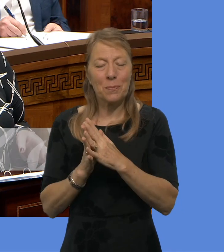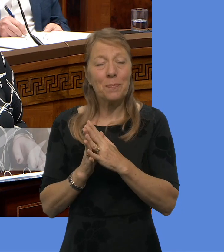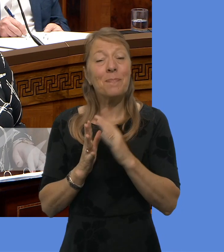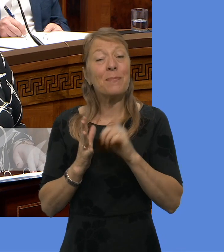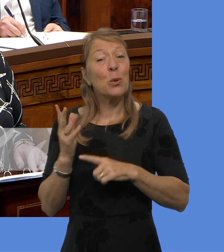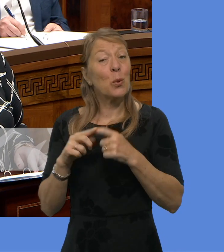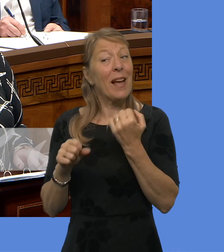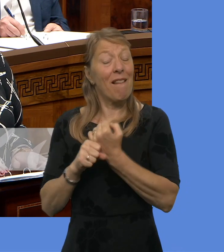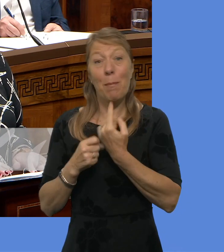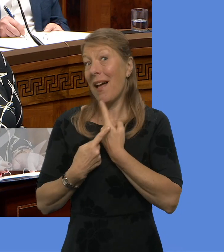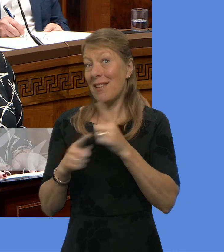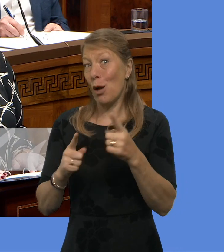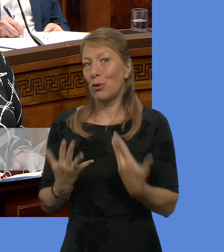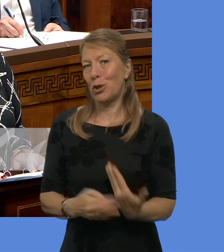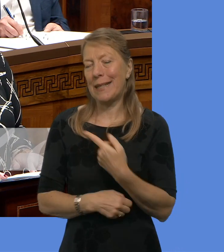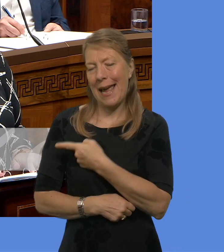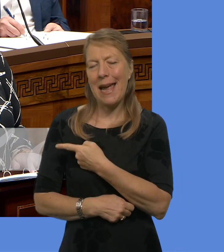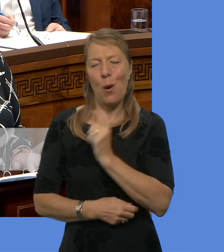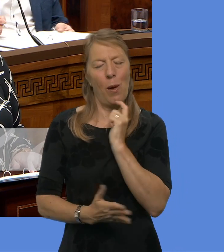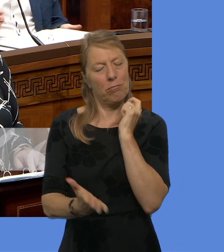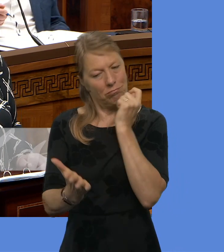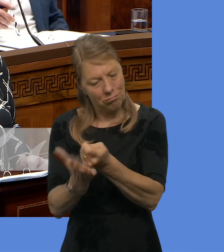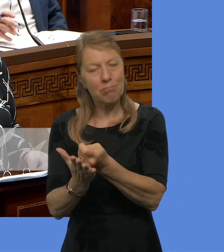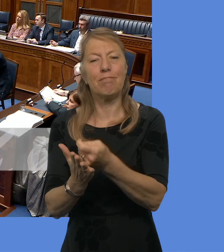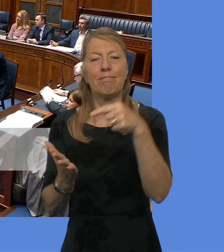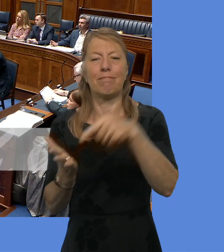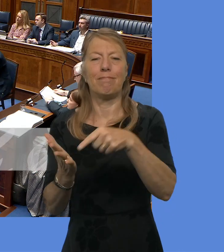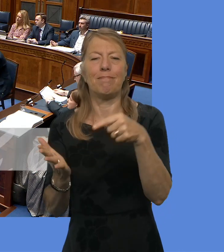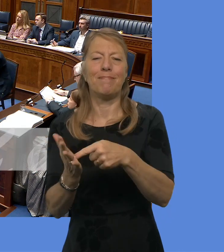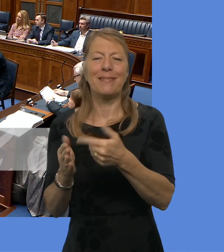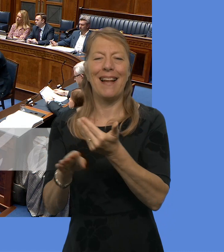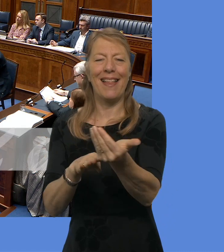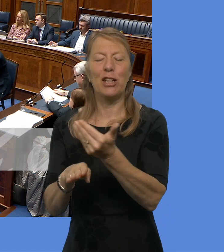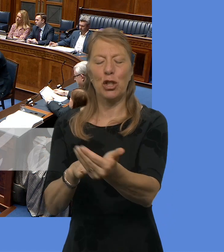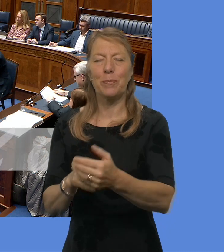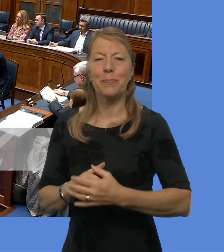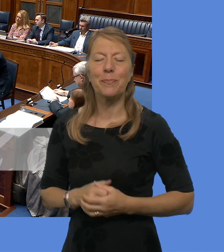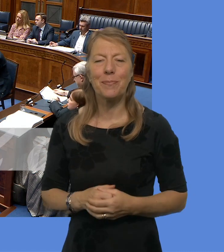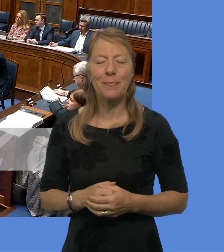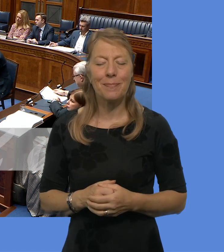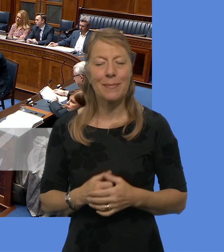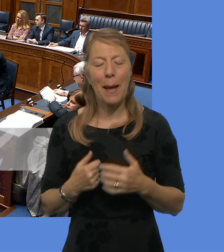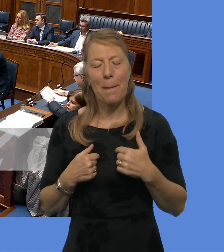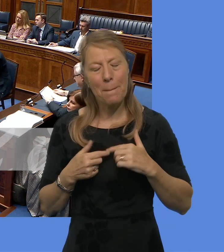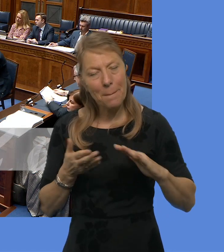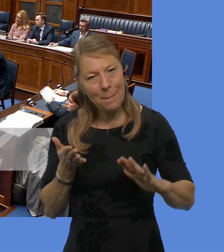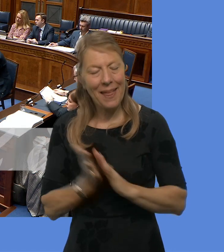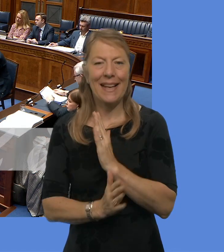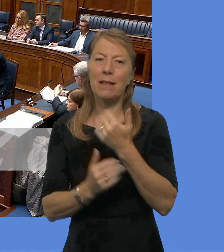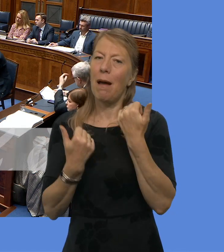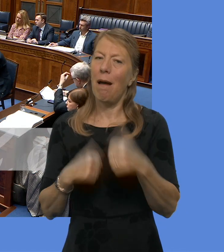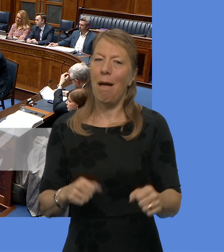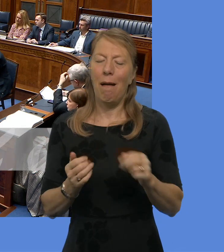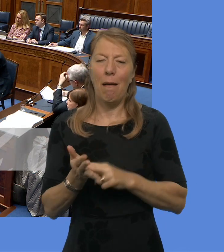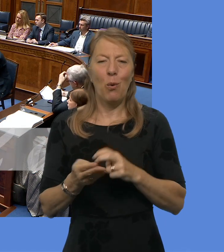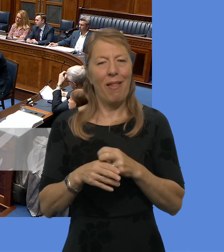announced that today and will table amendments to that effect themselves later in the day. I am pleased to see that has happened.